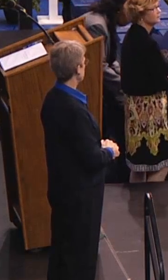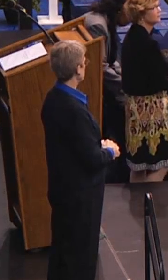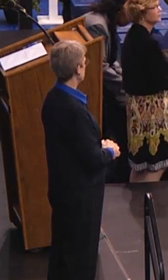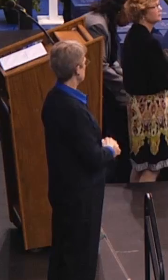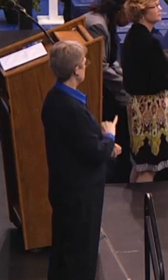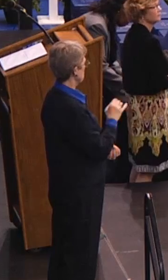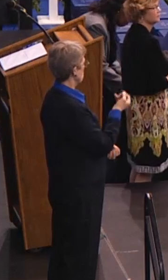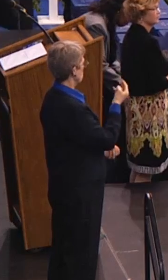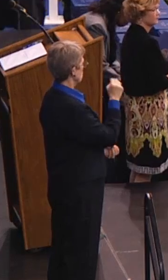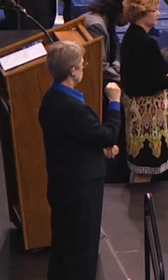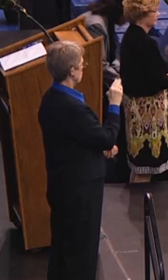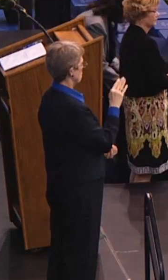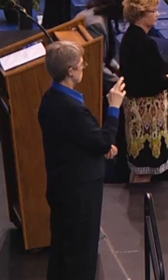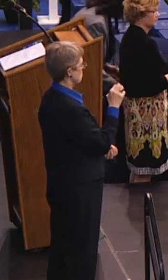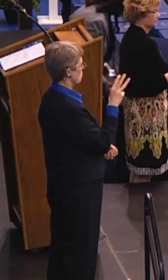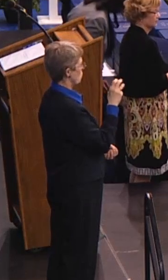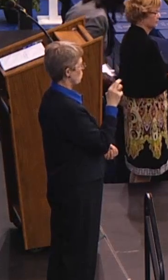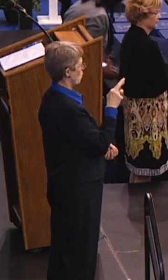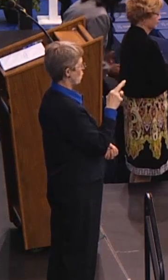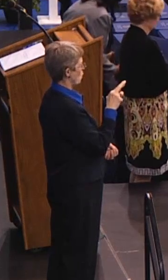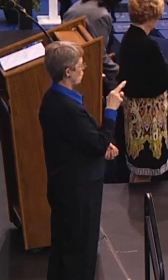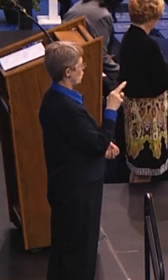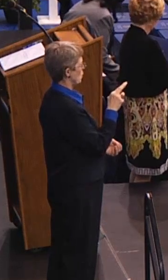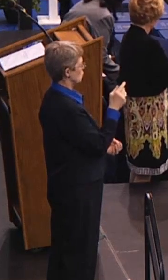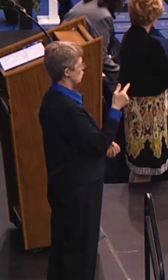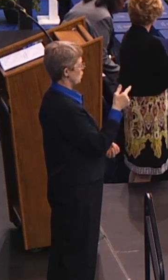John Ross Brewer, General Studies.